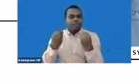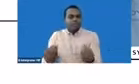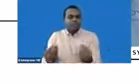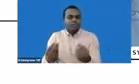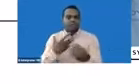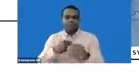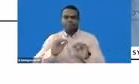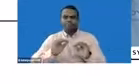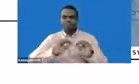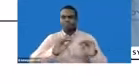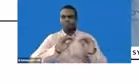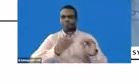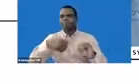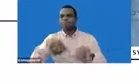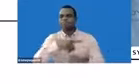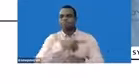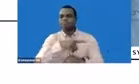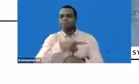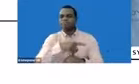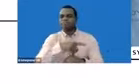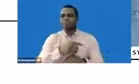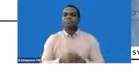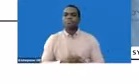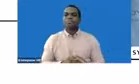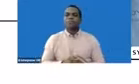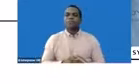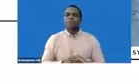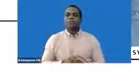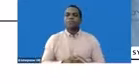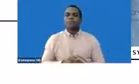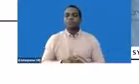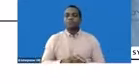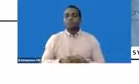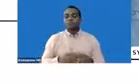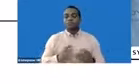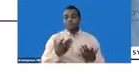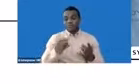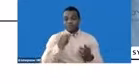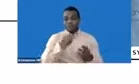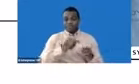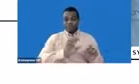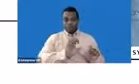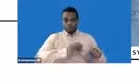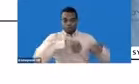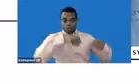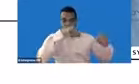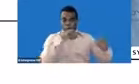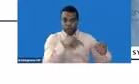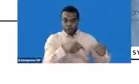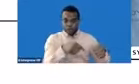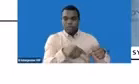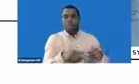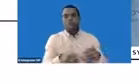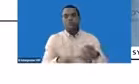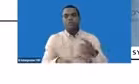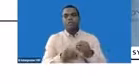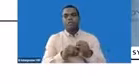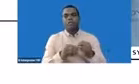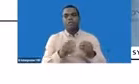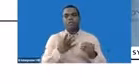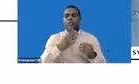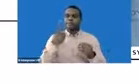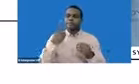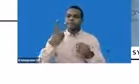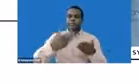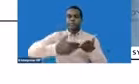an overview document, and we think that's, first of all, very useful for the end users and to raise